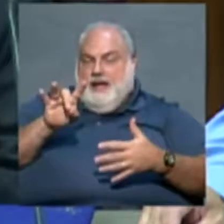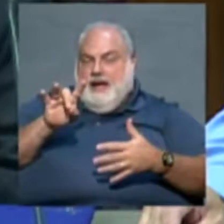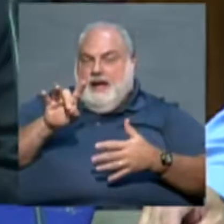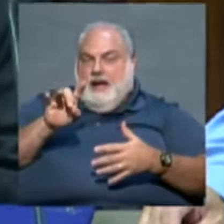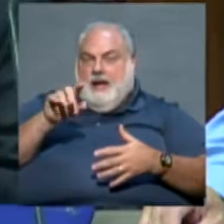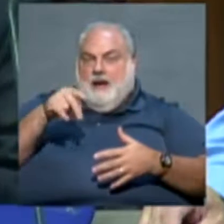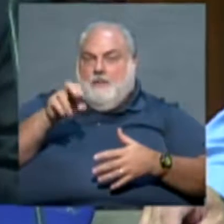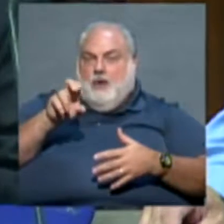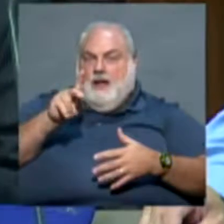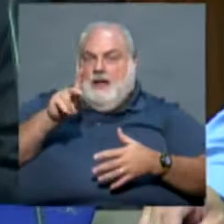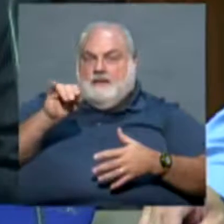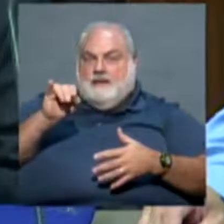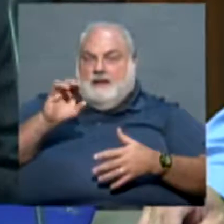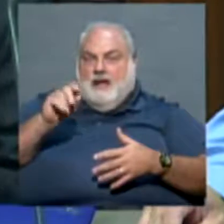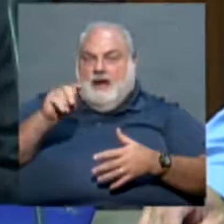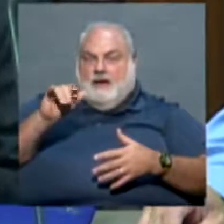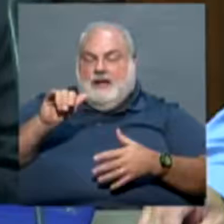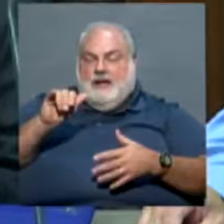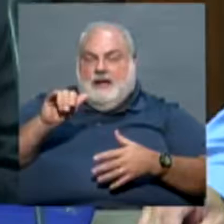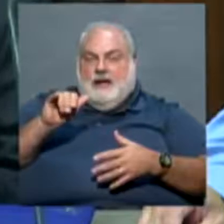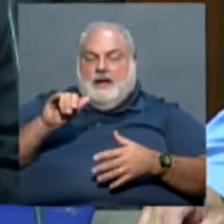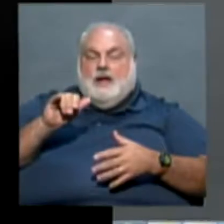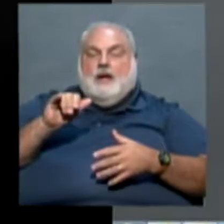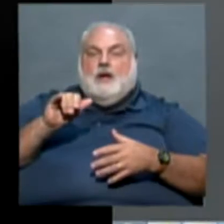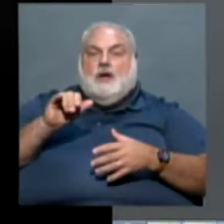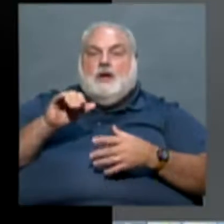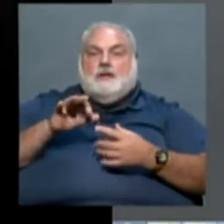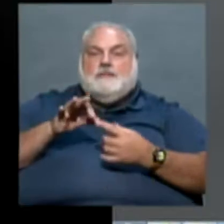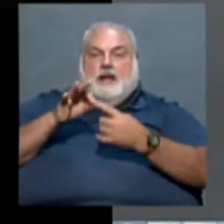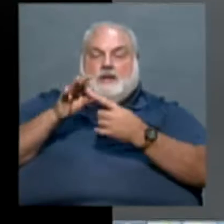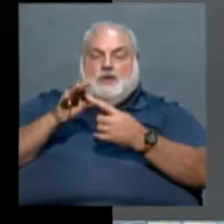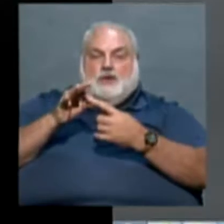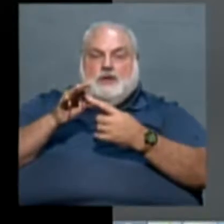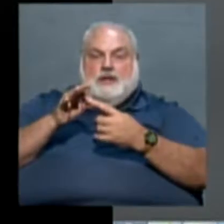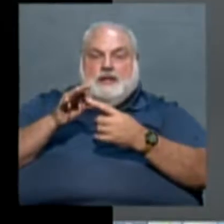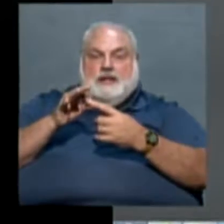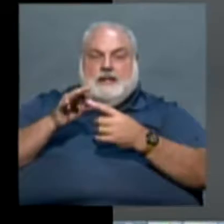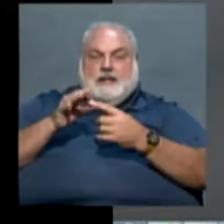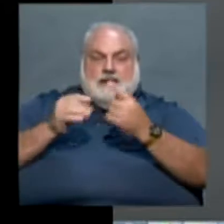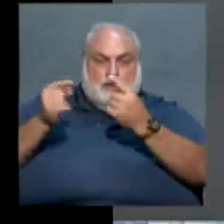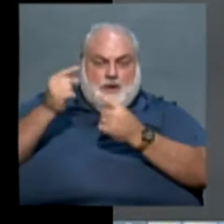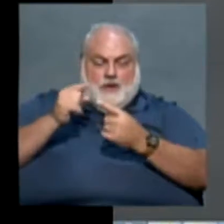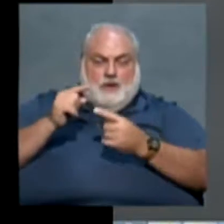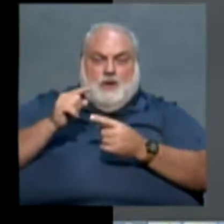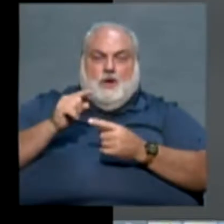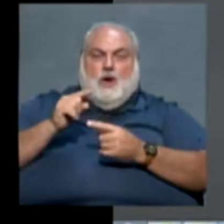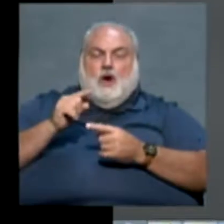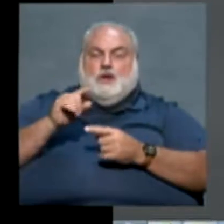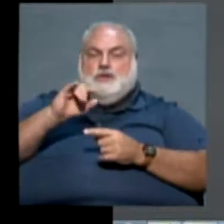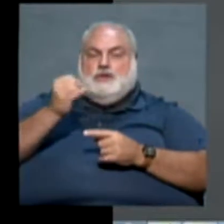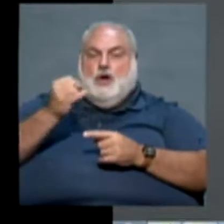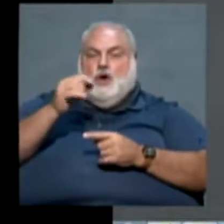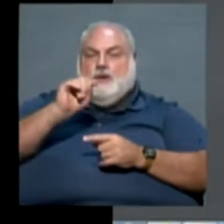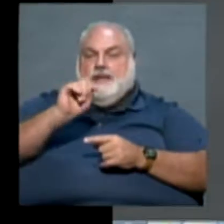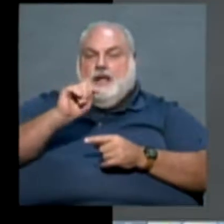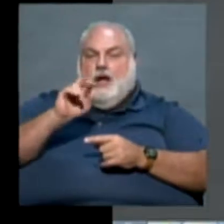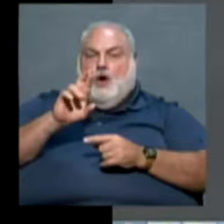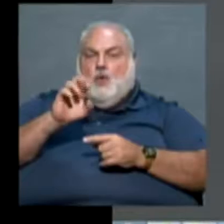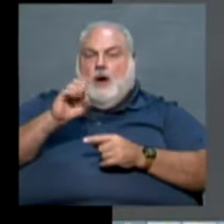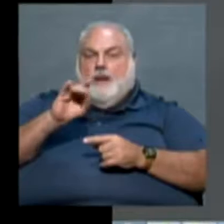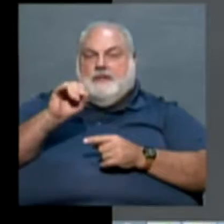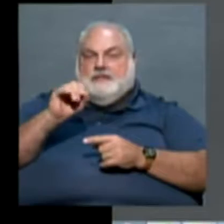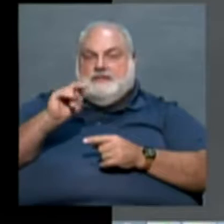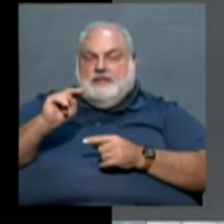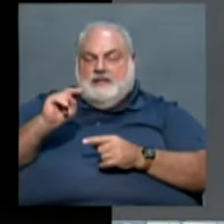School District Annexation, Joe T. Robinson Schools, 21,001 to 21,501